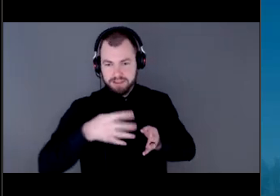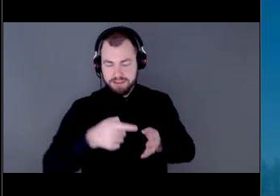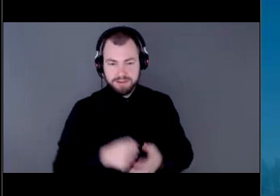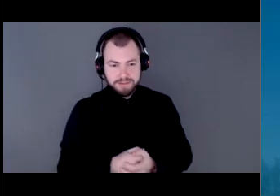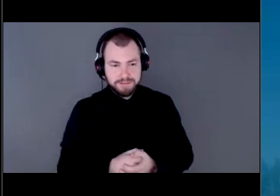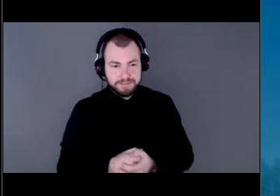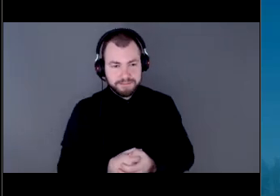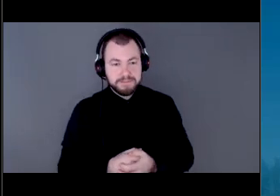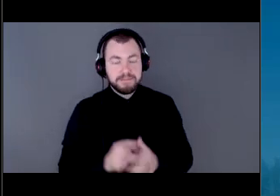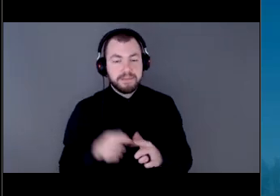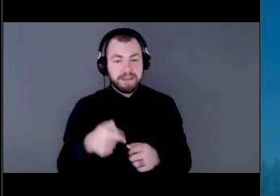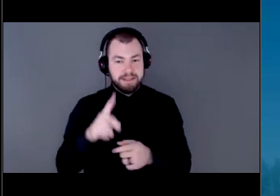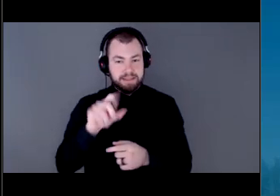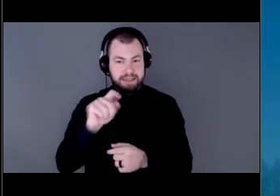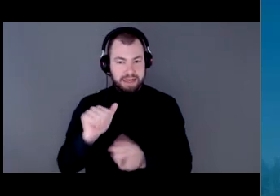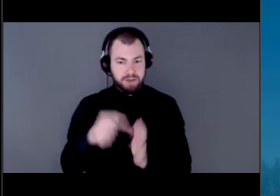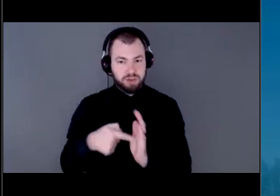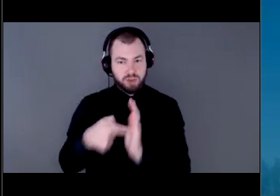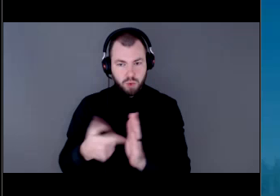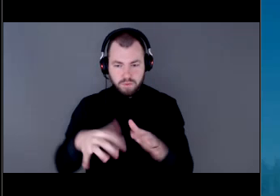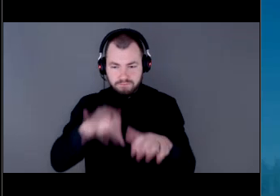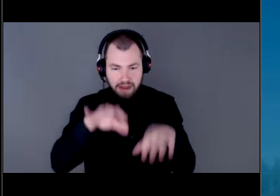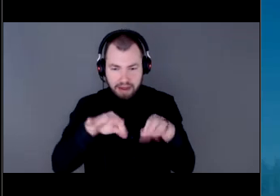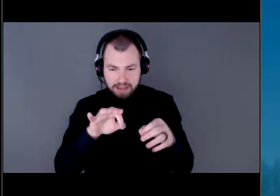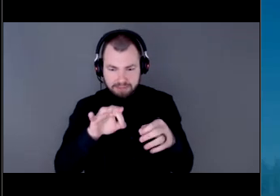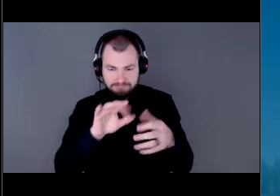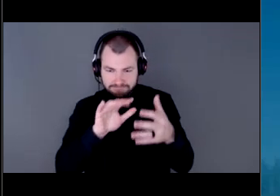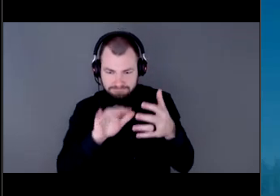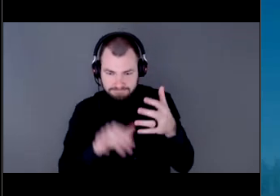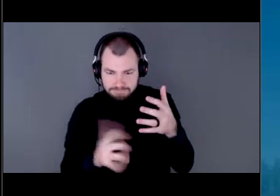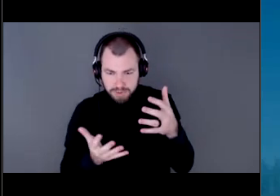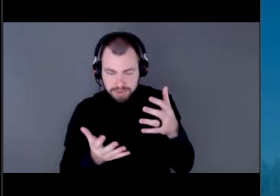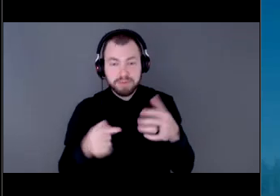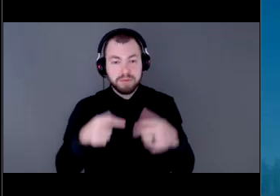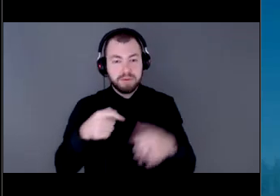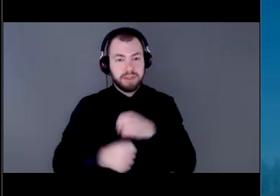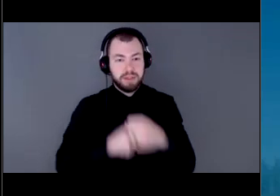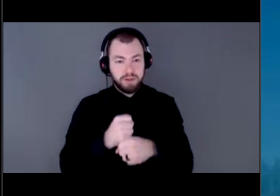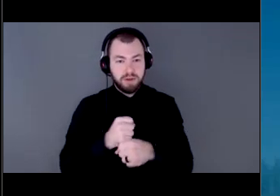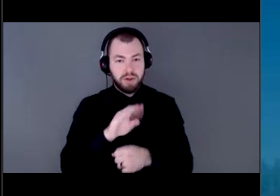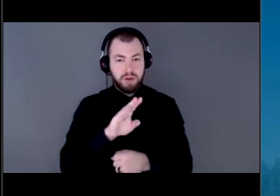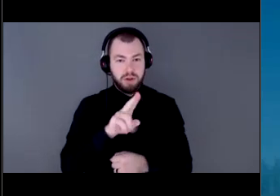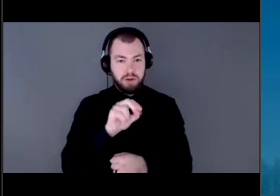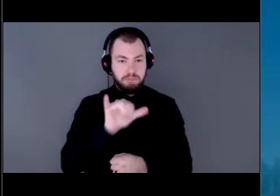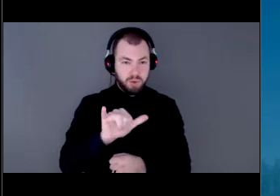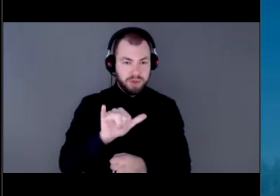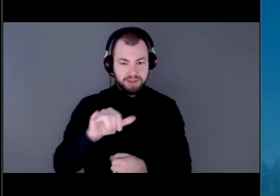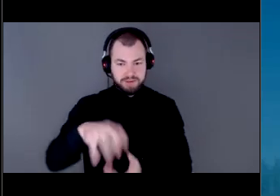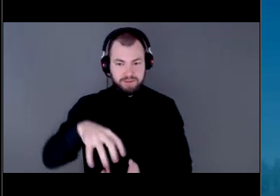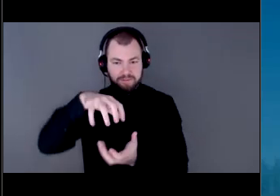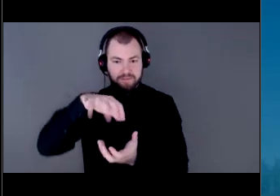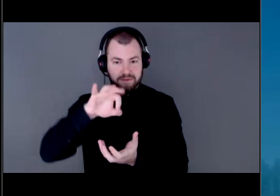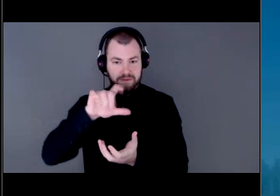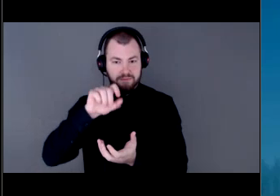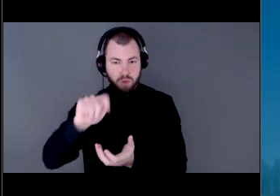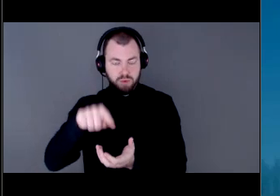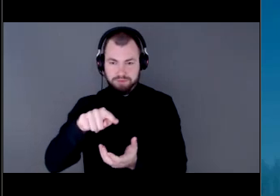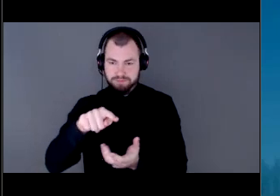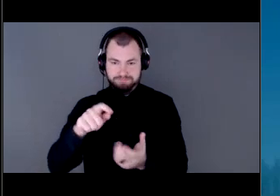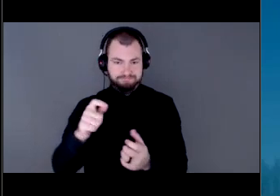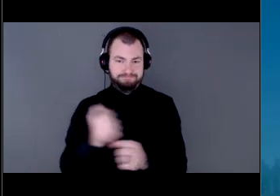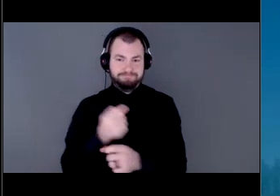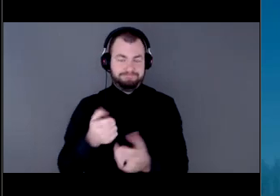to show what they're finding. This year, actually, the buoys and floats took the cake. That was a #1 item, styrofoam